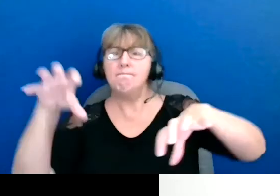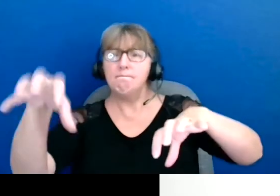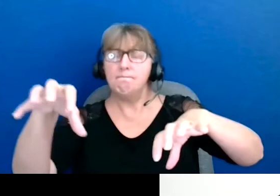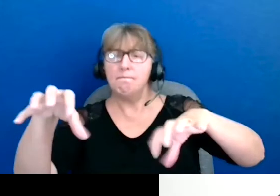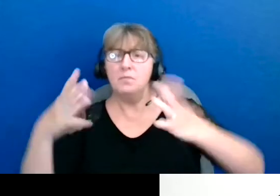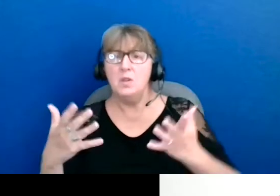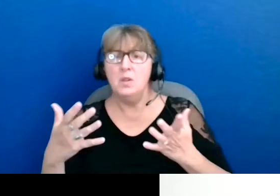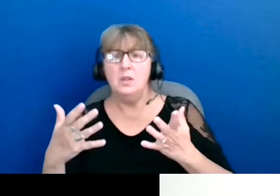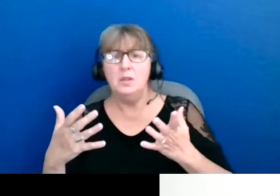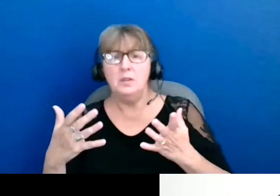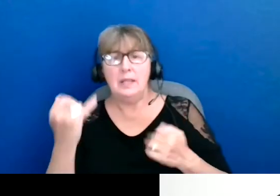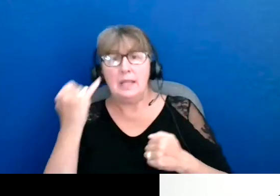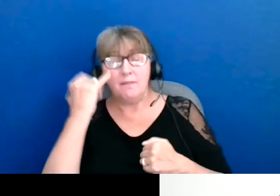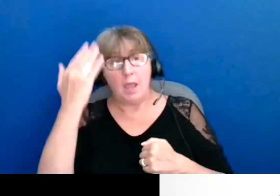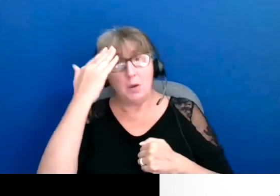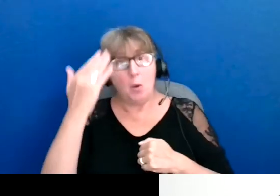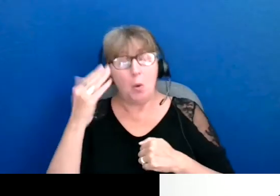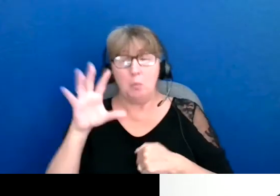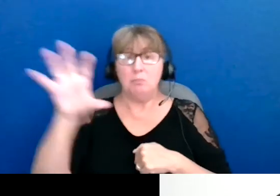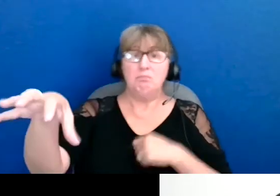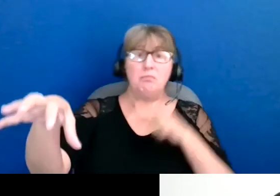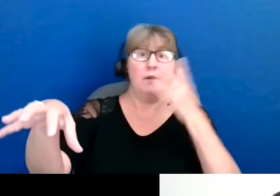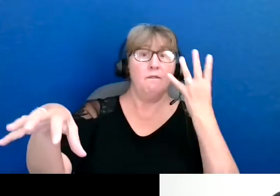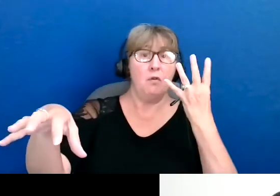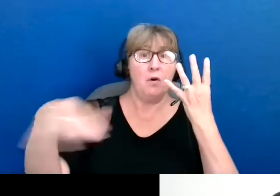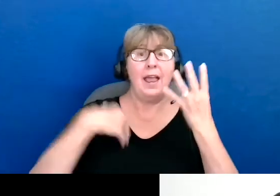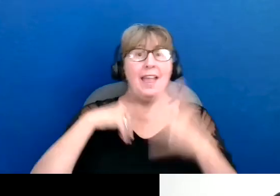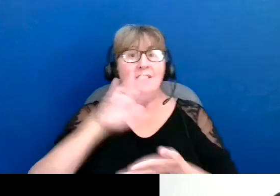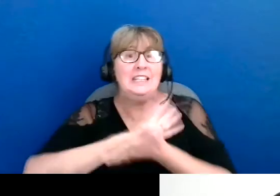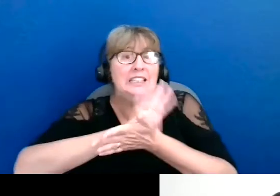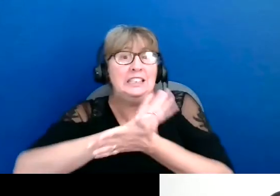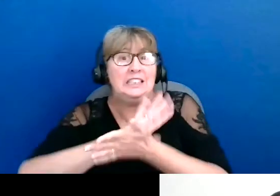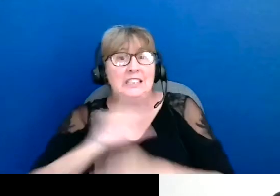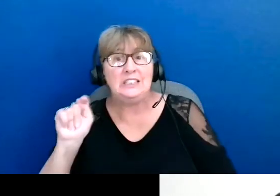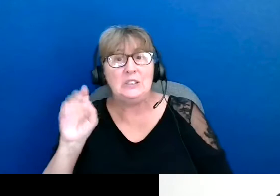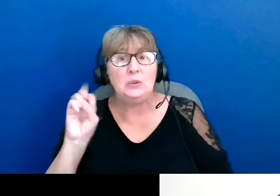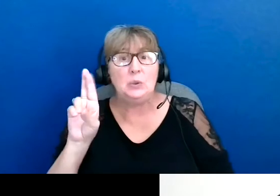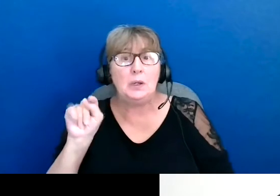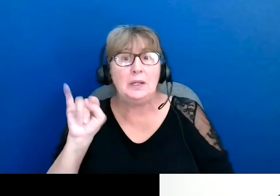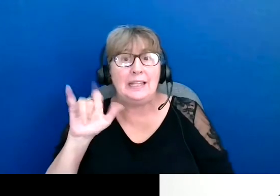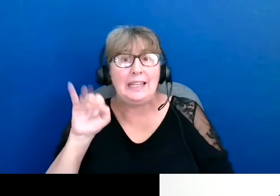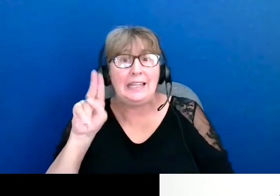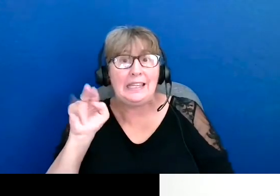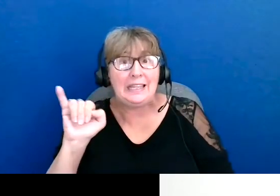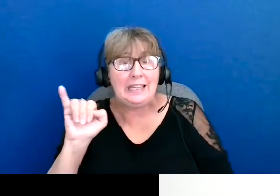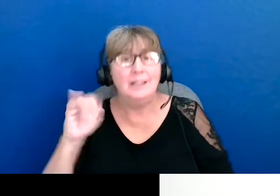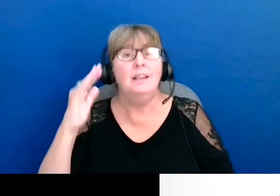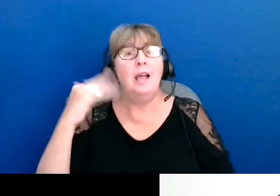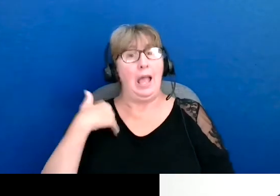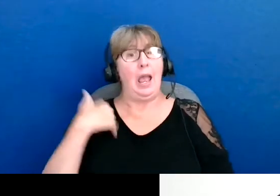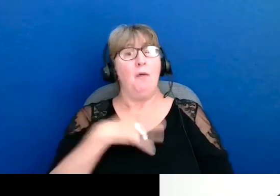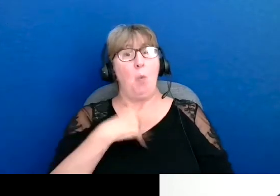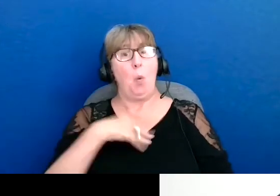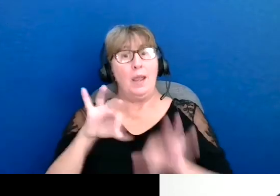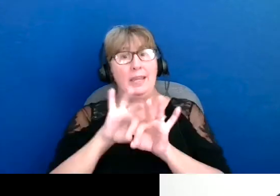if I knew station 4 had cheese tortellini, I knew exactly how to use my white cane to get to